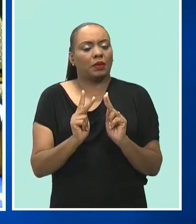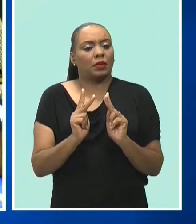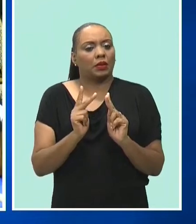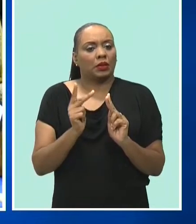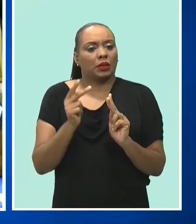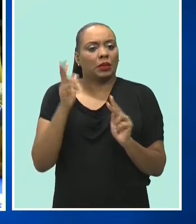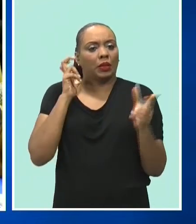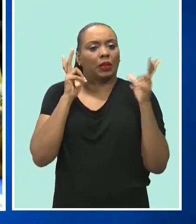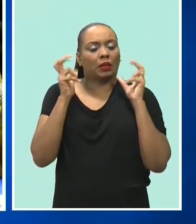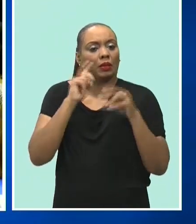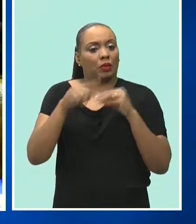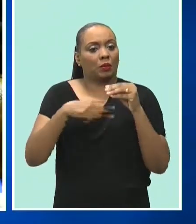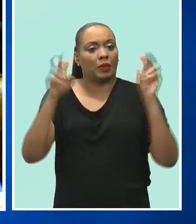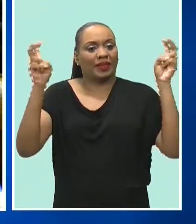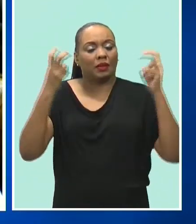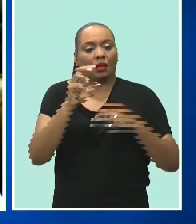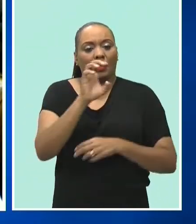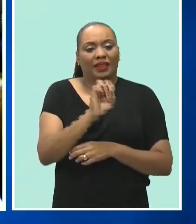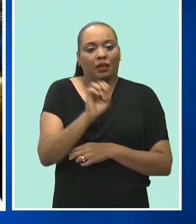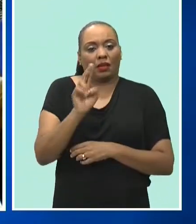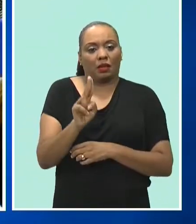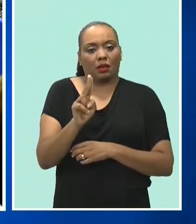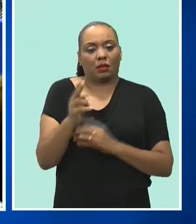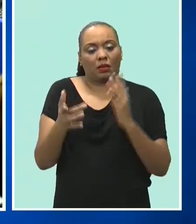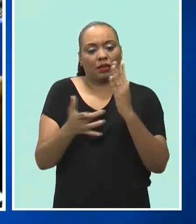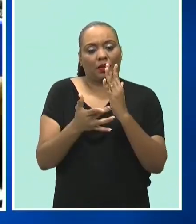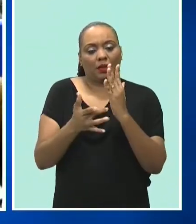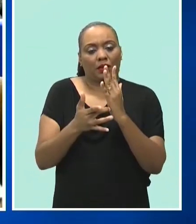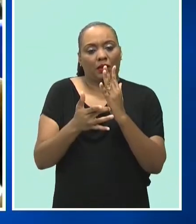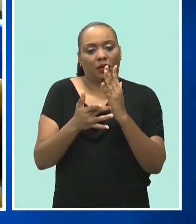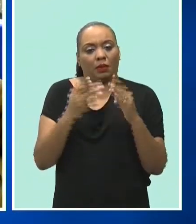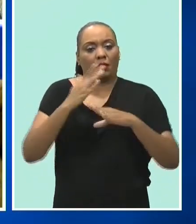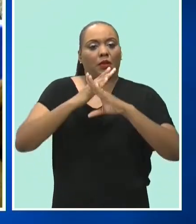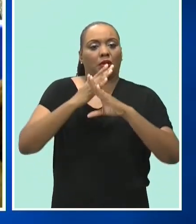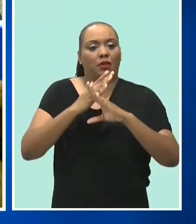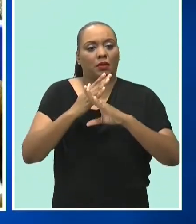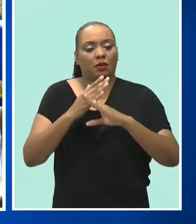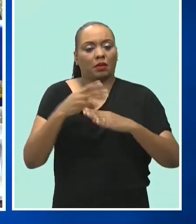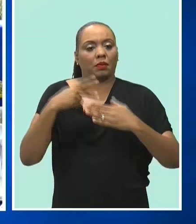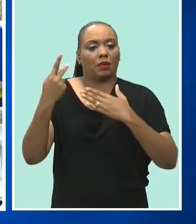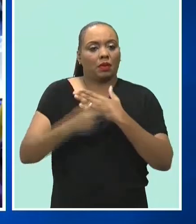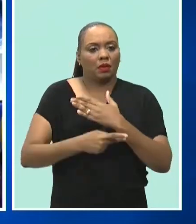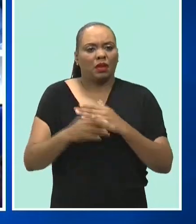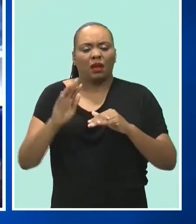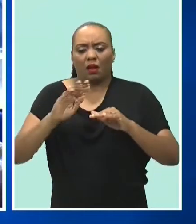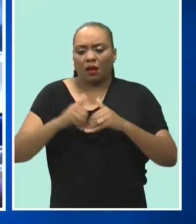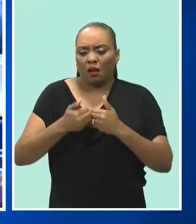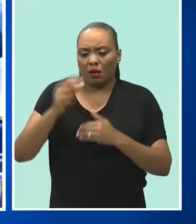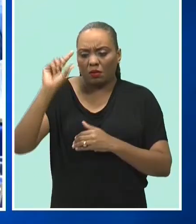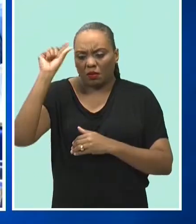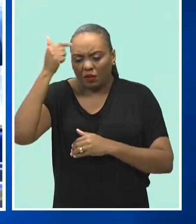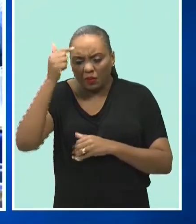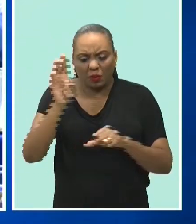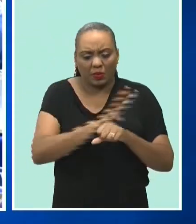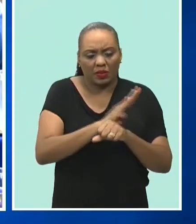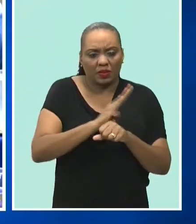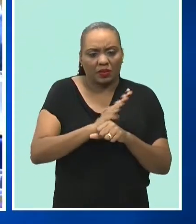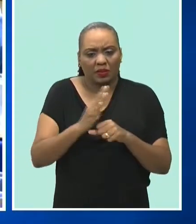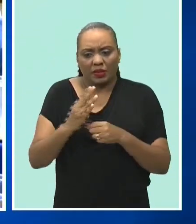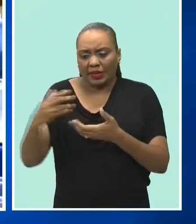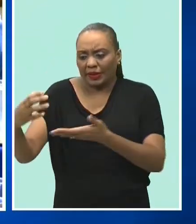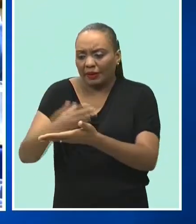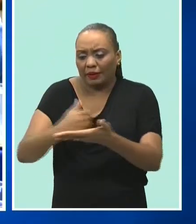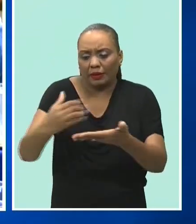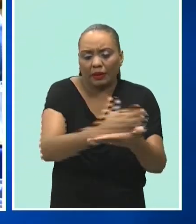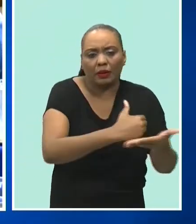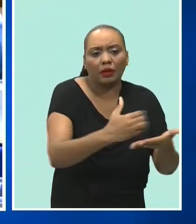Regulation, since there remains a level of uncertainty surrounding how governments and businesses collect, store, and disseminate private